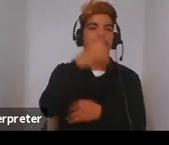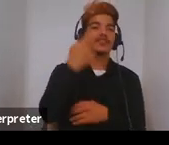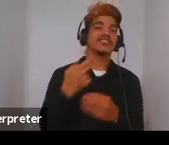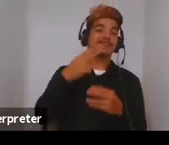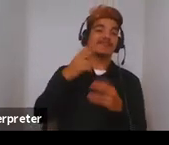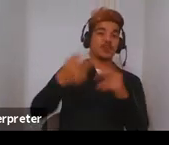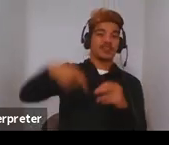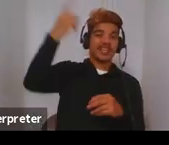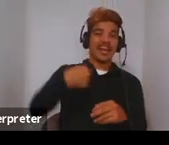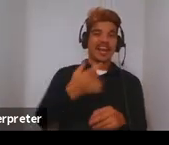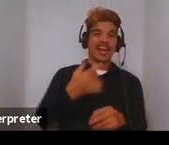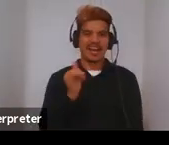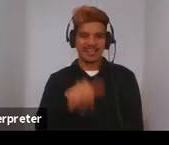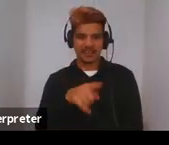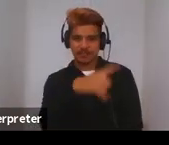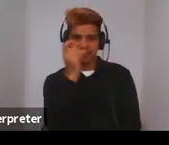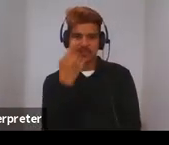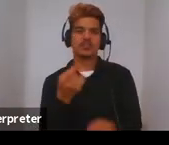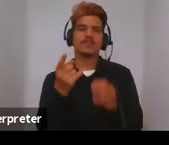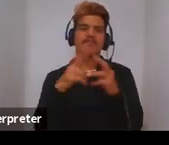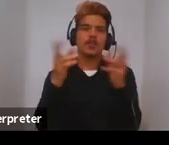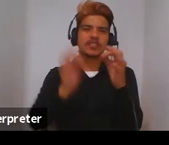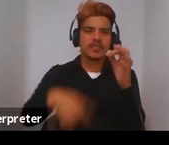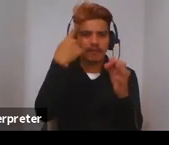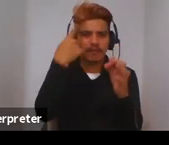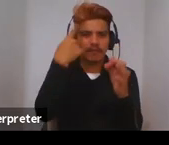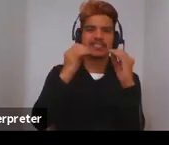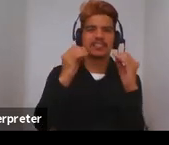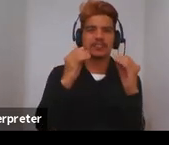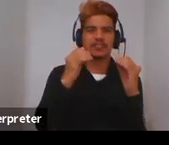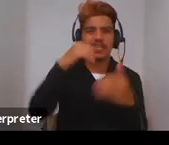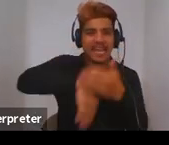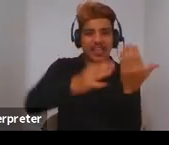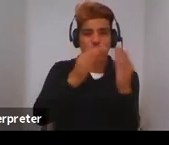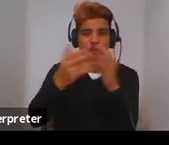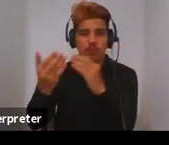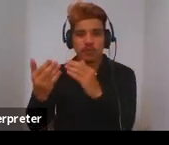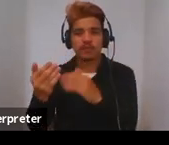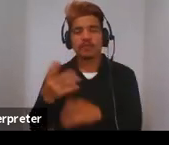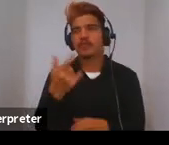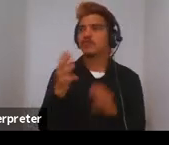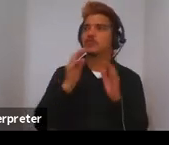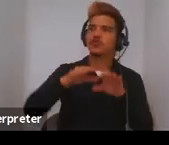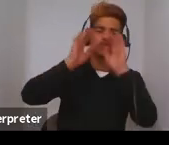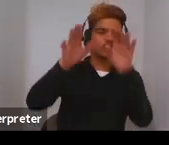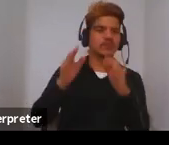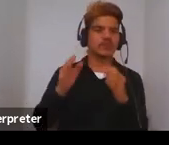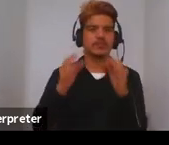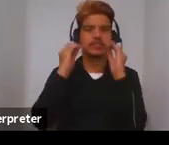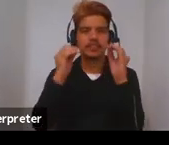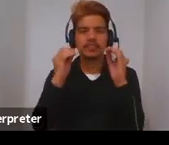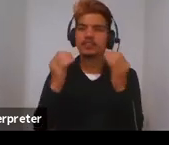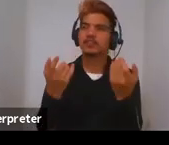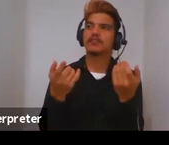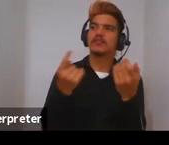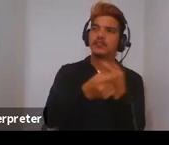it's really simple. It's a great teaching tool for communities and interaction. It's a great teaching tool for families and friends, just